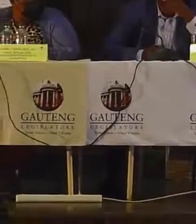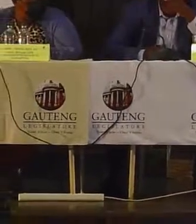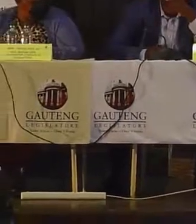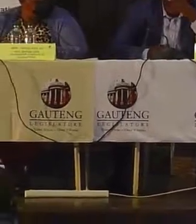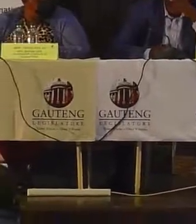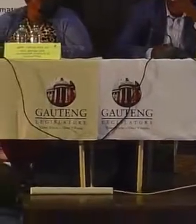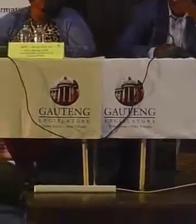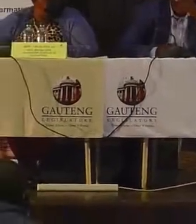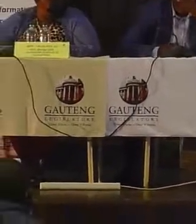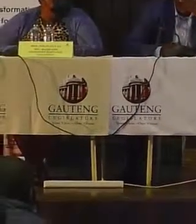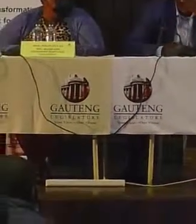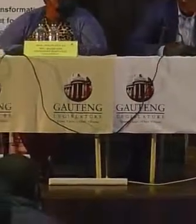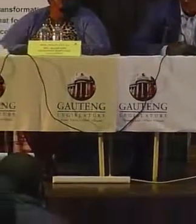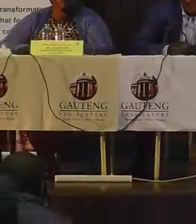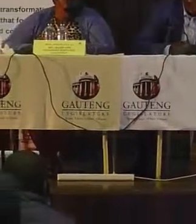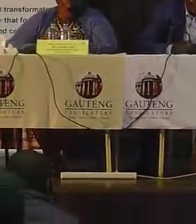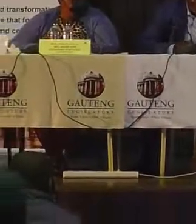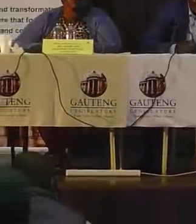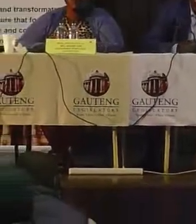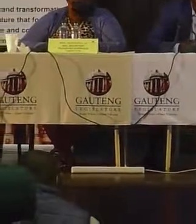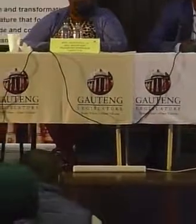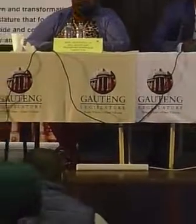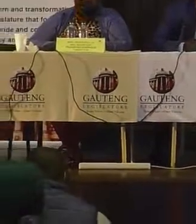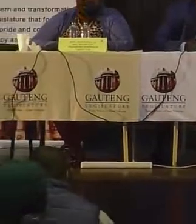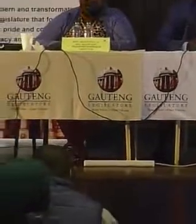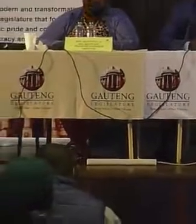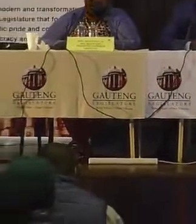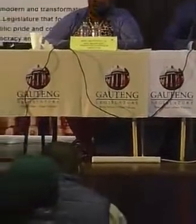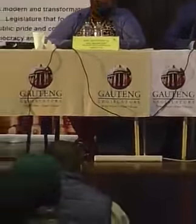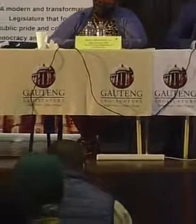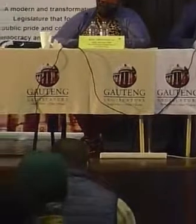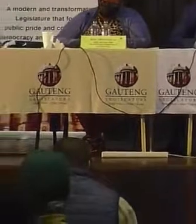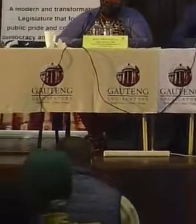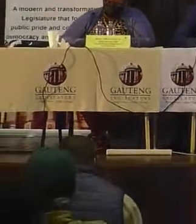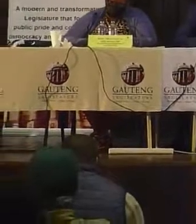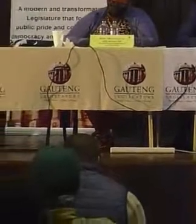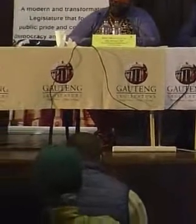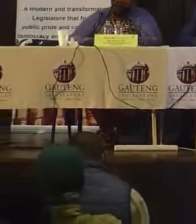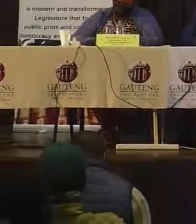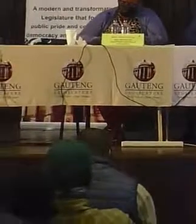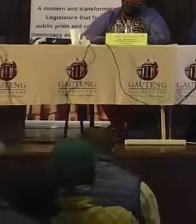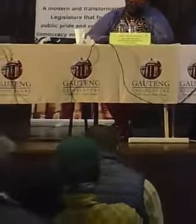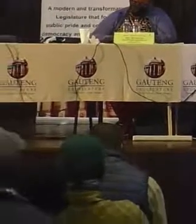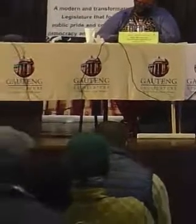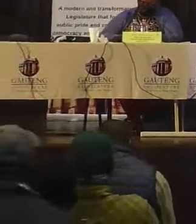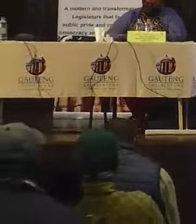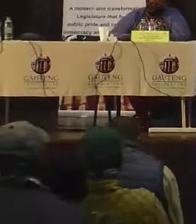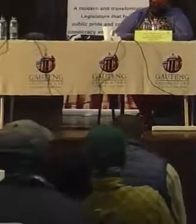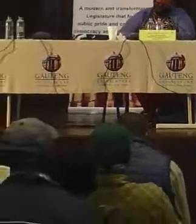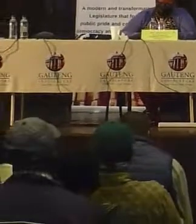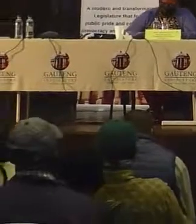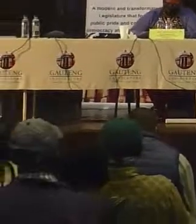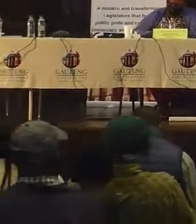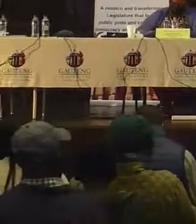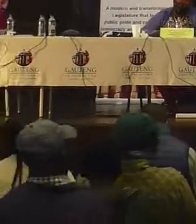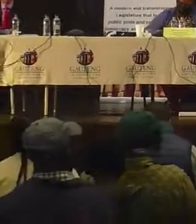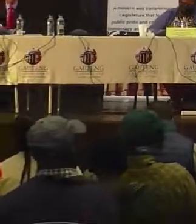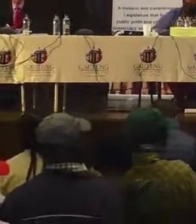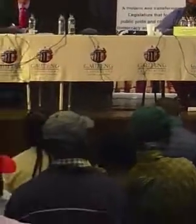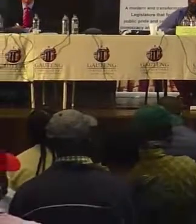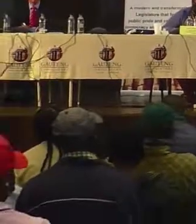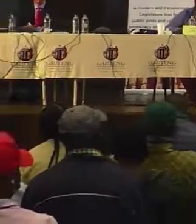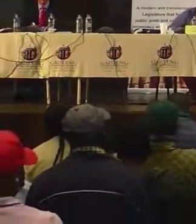Member Member Kekana. Member Refuel Kekana. Sorry, couldn't hear properly. Yeah. Yes, please come in. Yes,